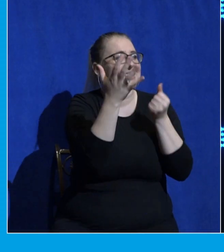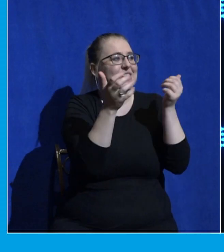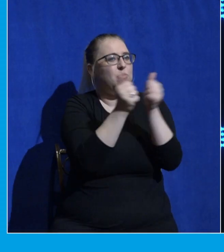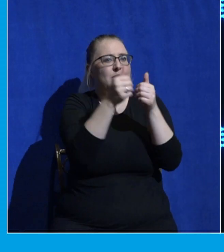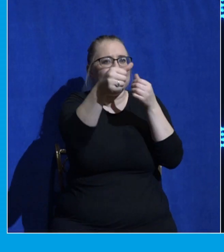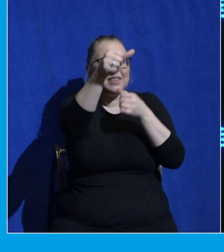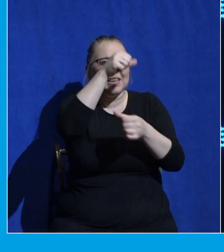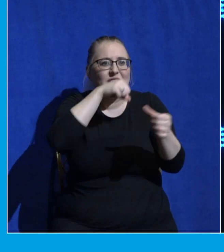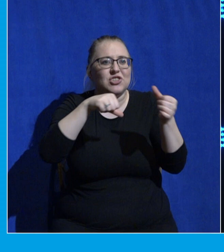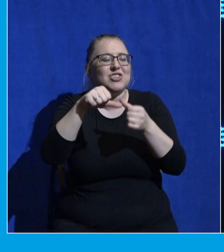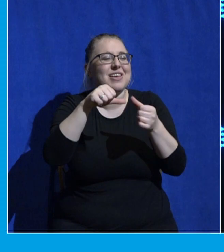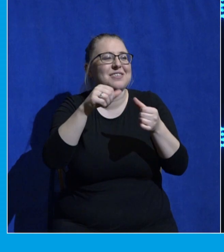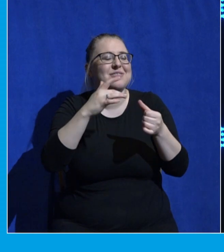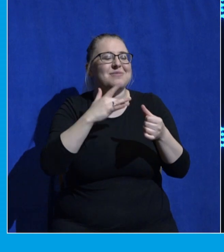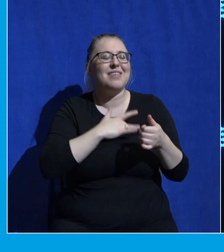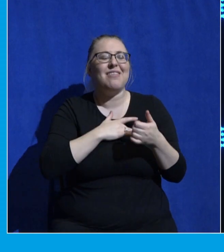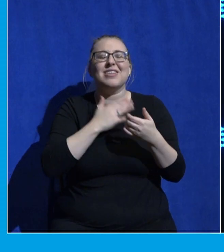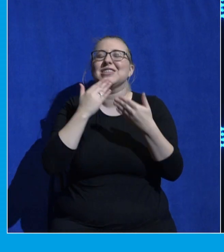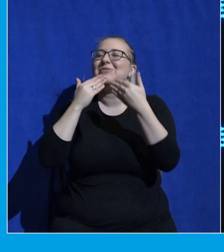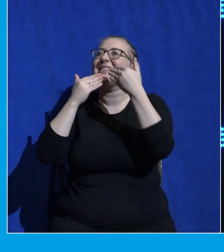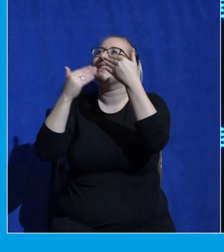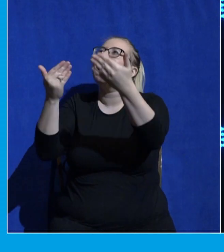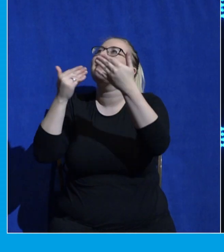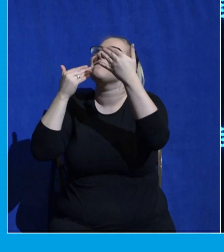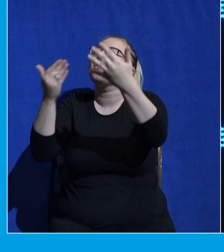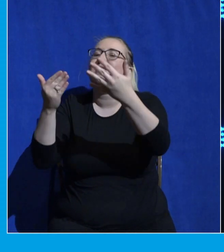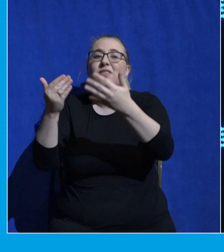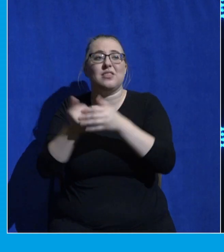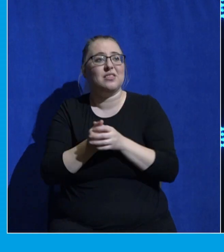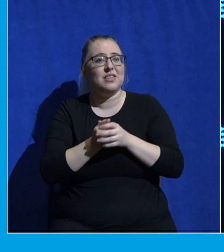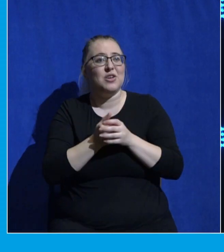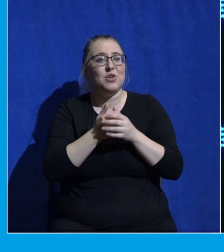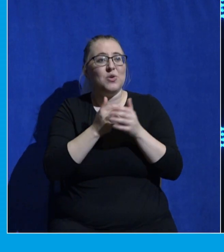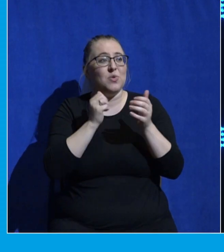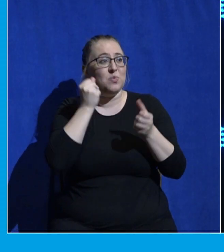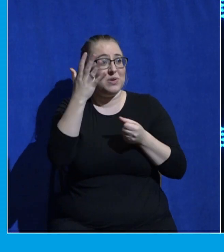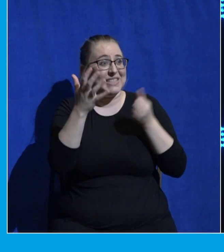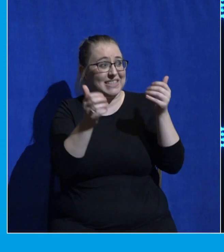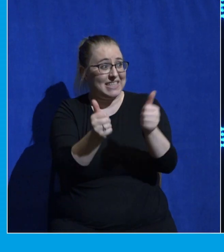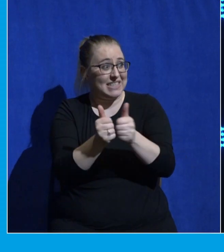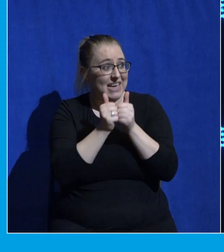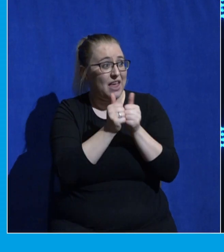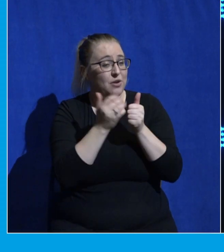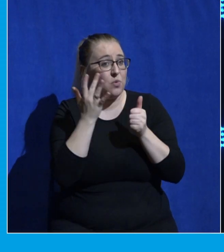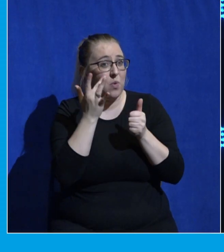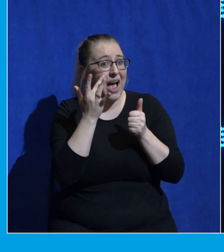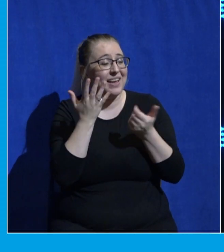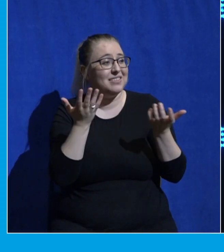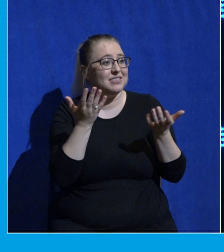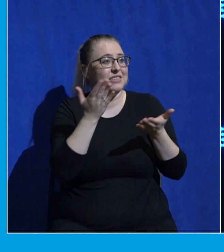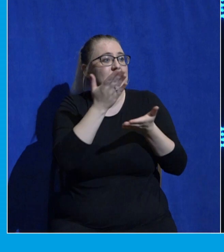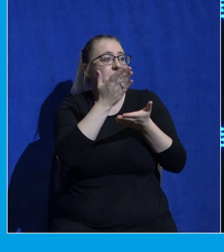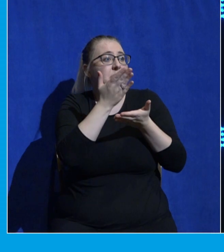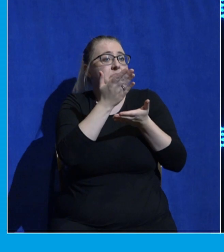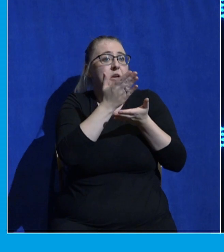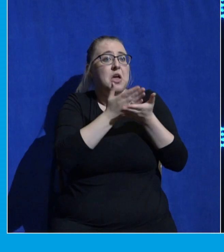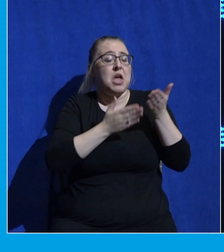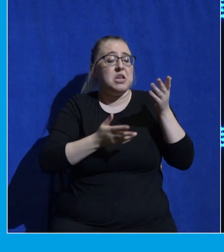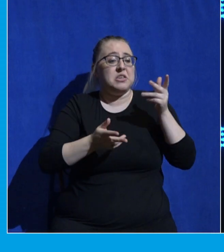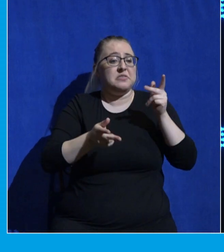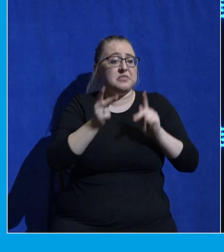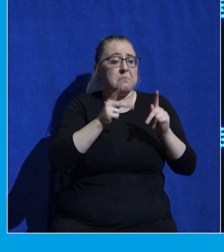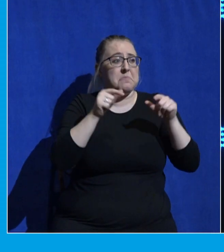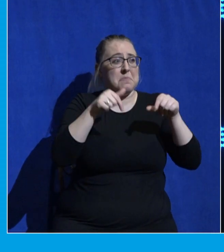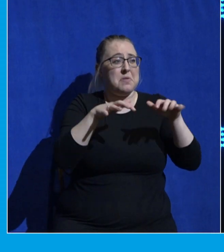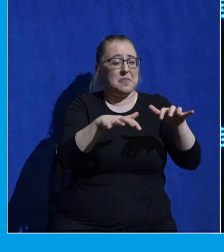with hearts thankful to God. The reason why we sing like that is because in this crowd, there are some people who we're going to sing some things about